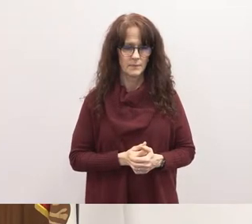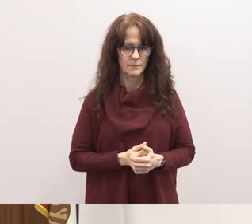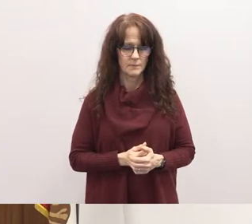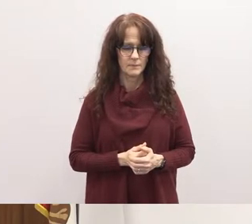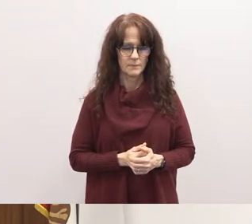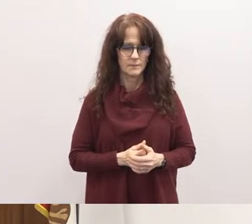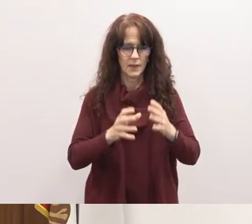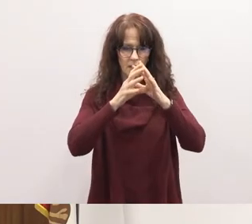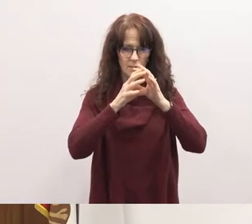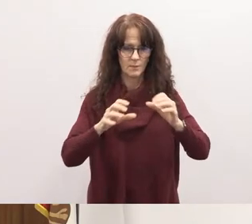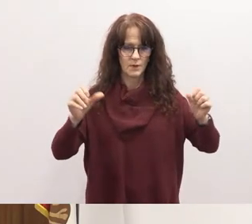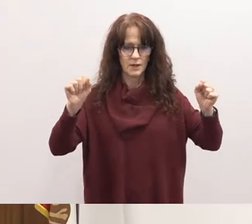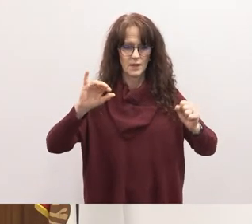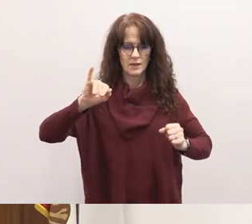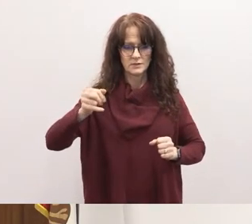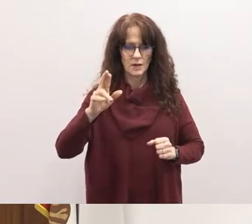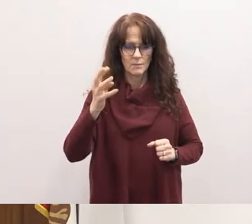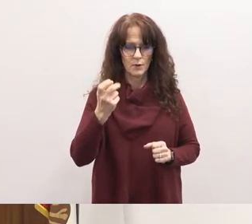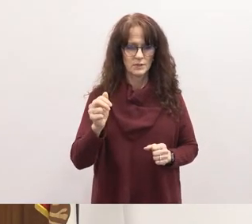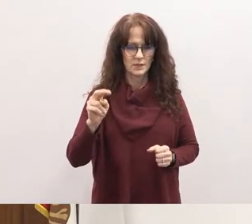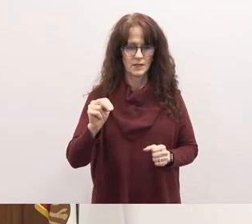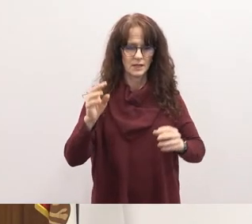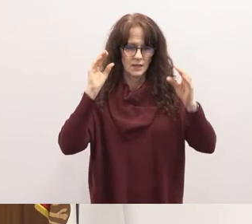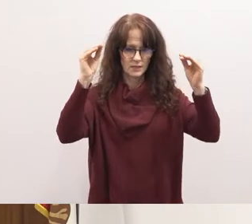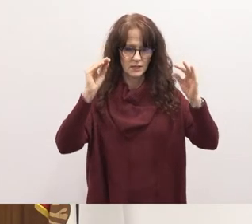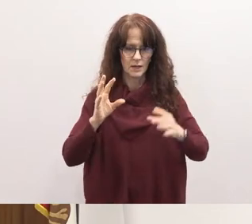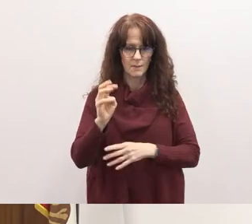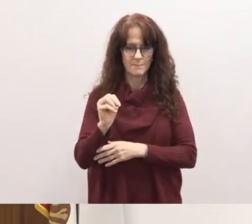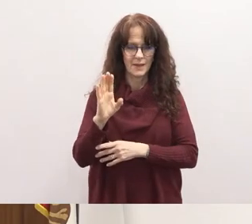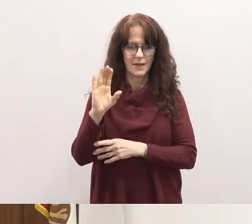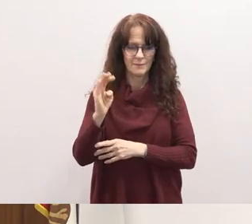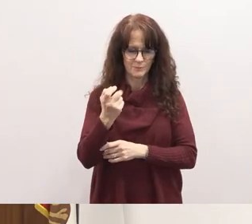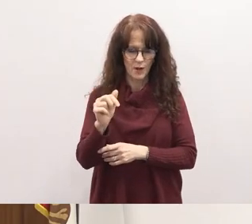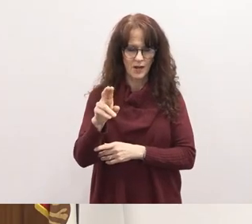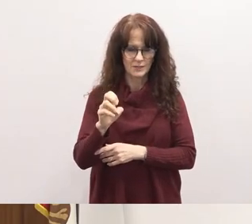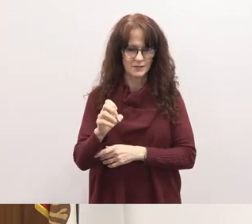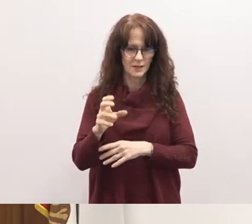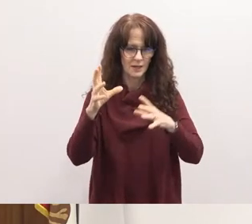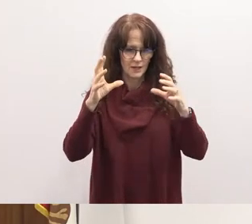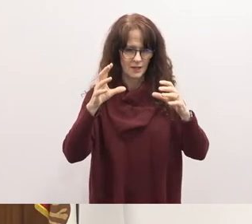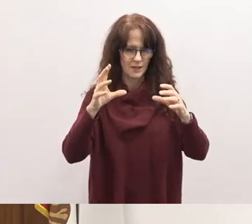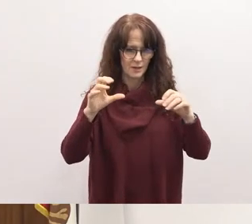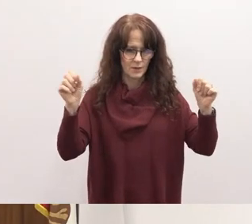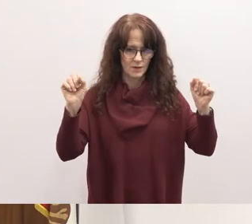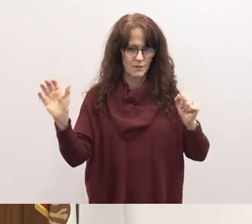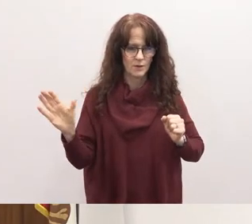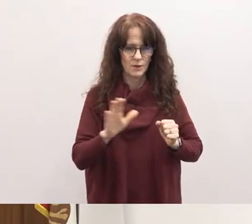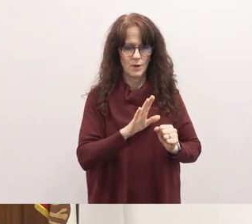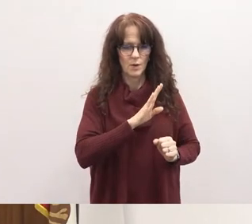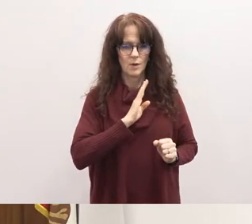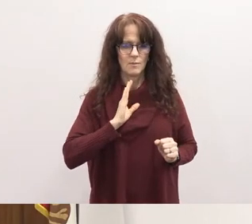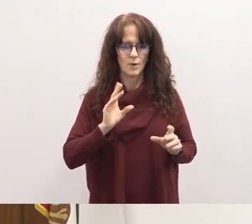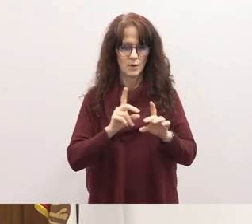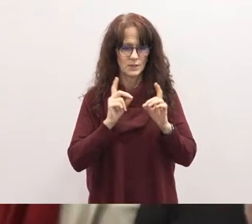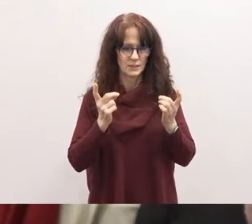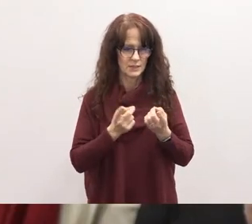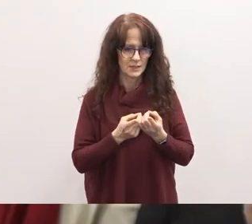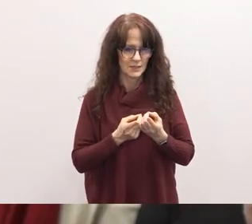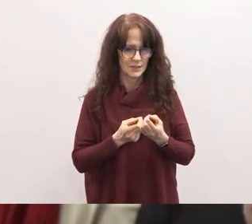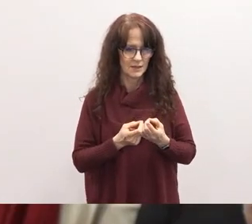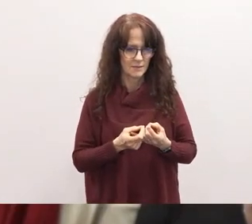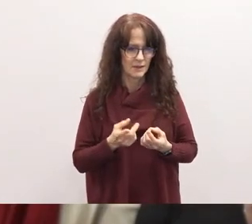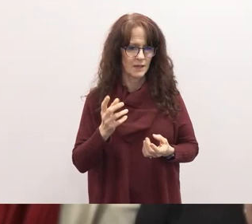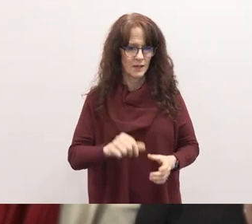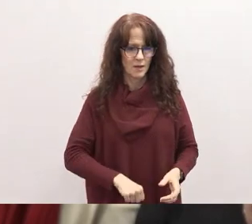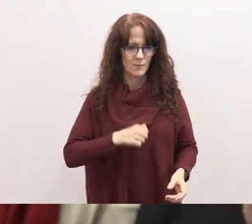Madam President, Jerry Morrison, teacher at McBride High School, resident of your board district as well, by the way, and a